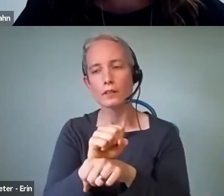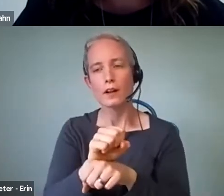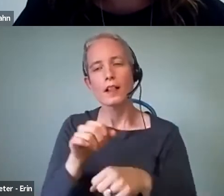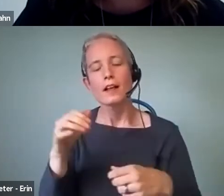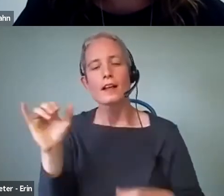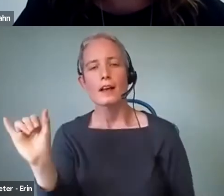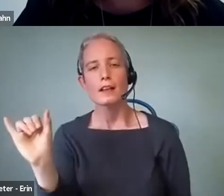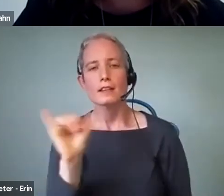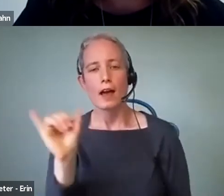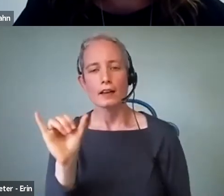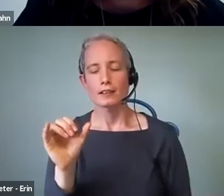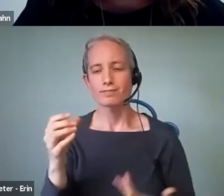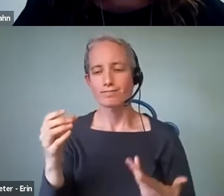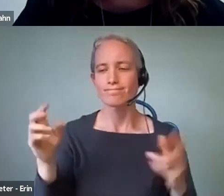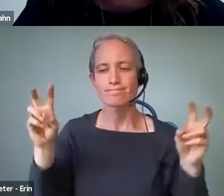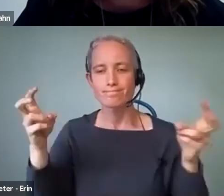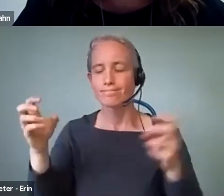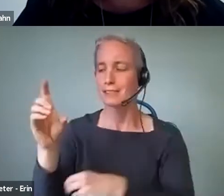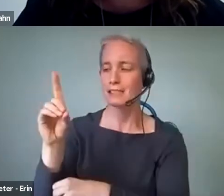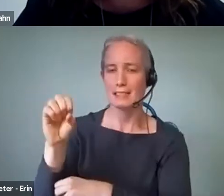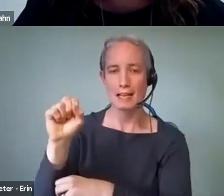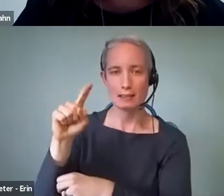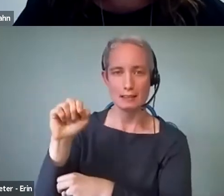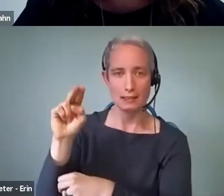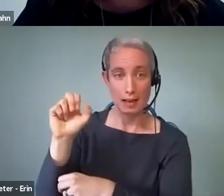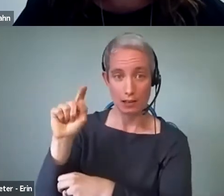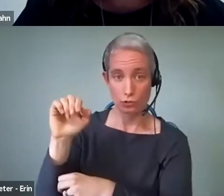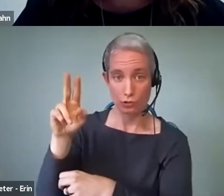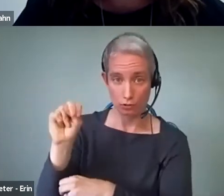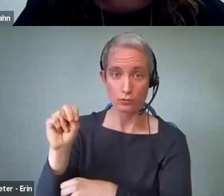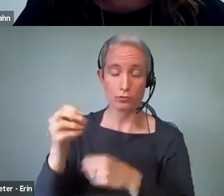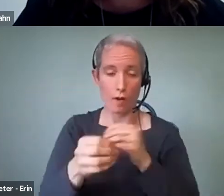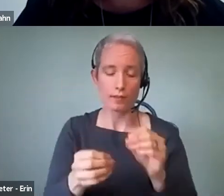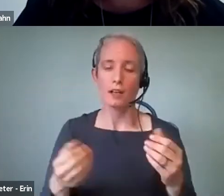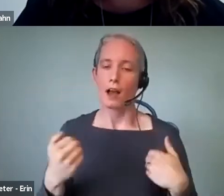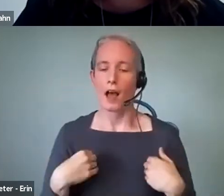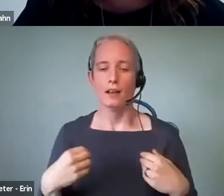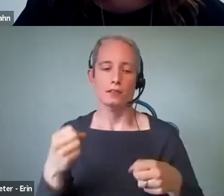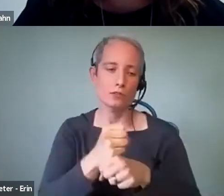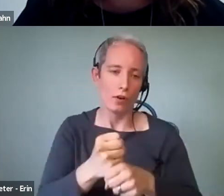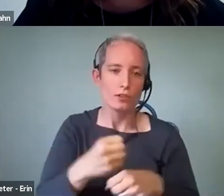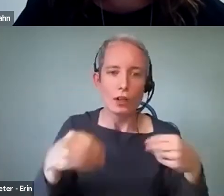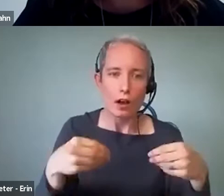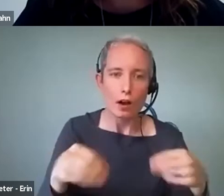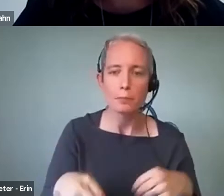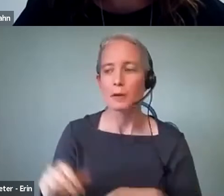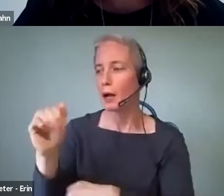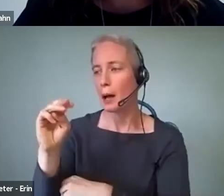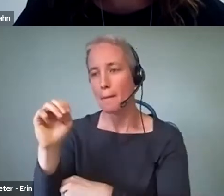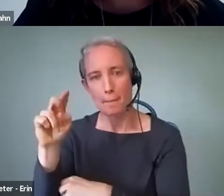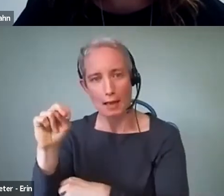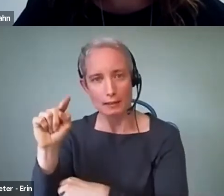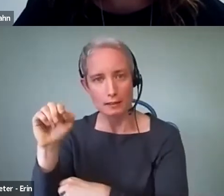office. So they provide you with amenities, they provide you with coffee shops. So it creates that culture. I mean, WeWorks is